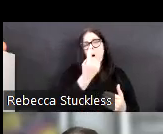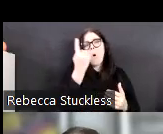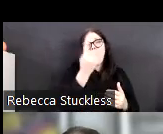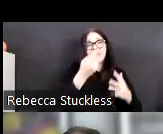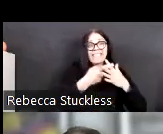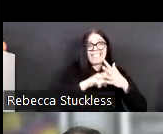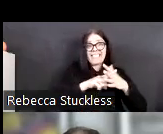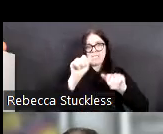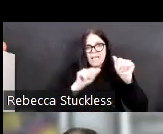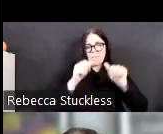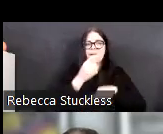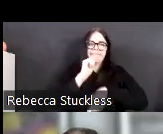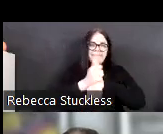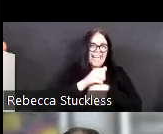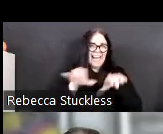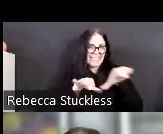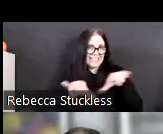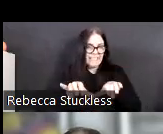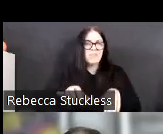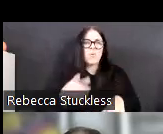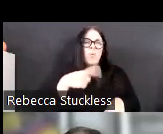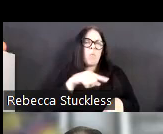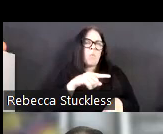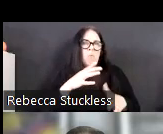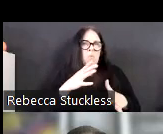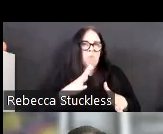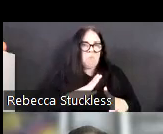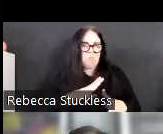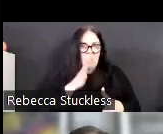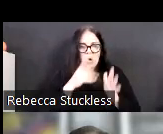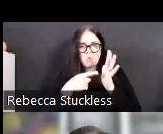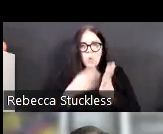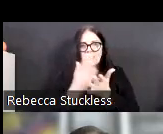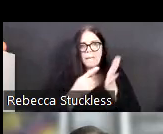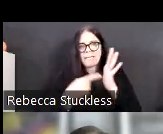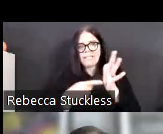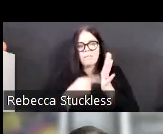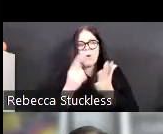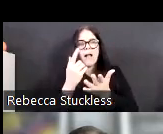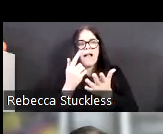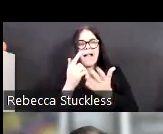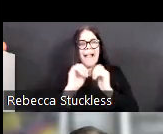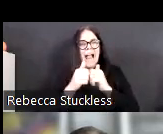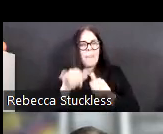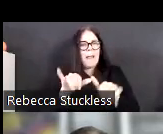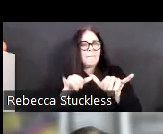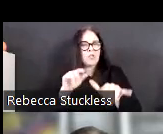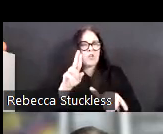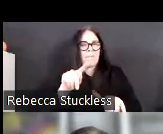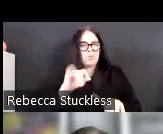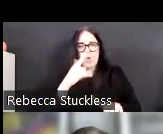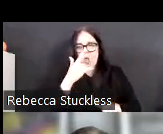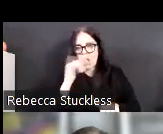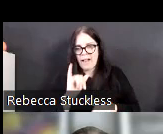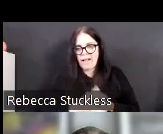an activity set. And so we're happy to show you a little example of what those Measure Up tools look like. And so what